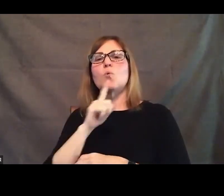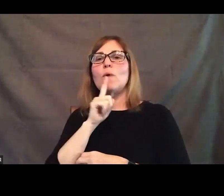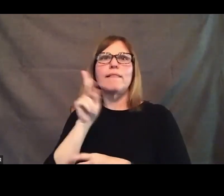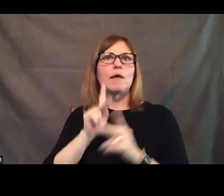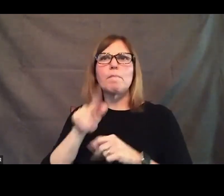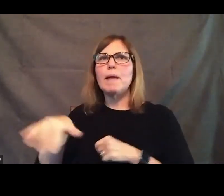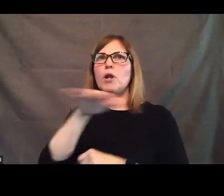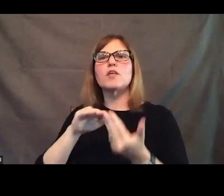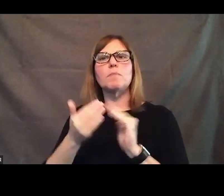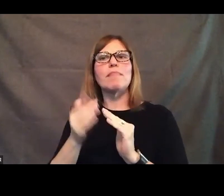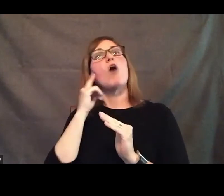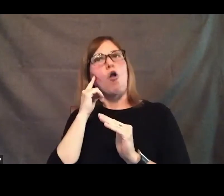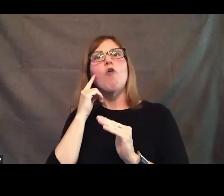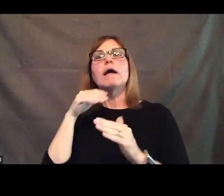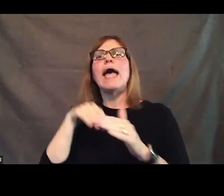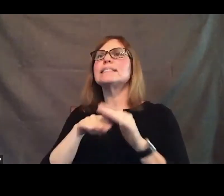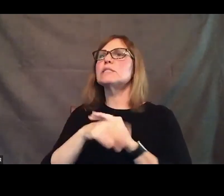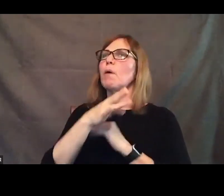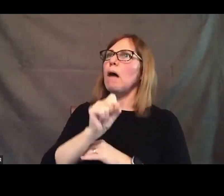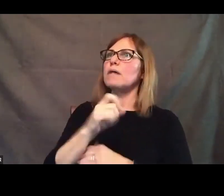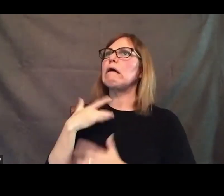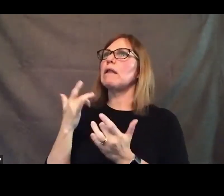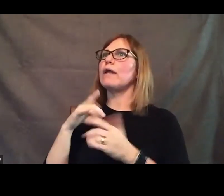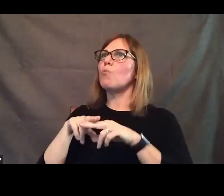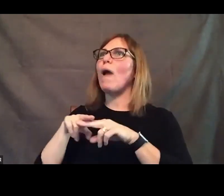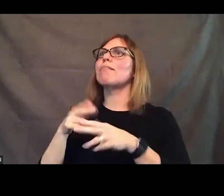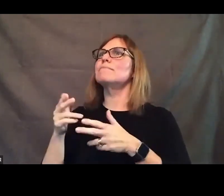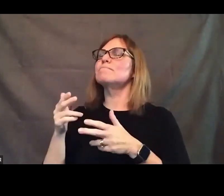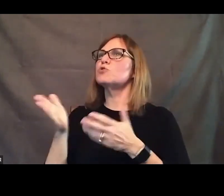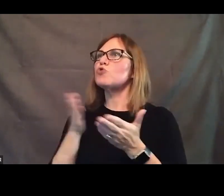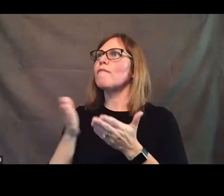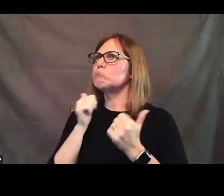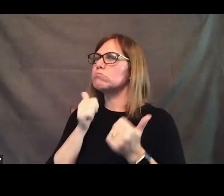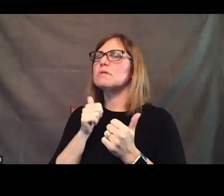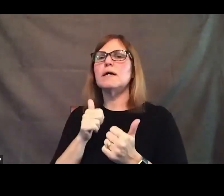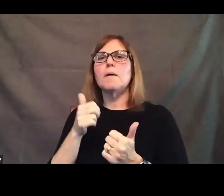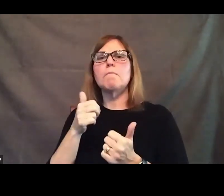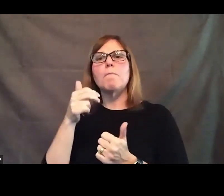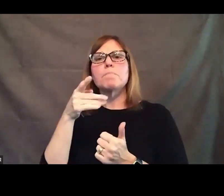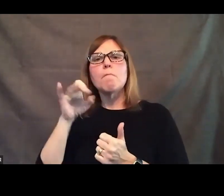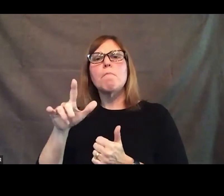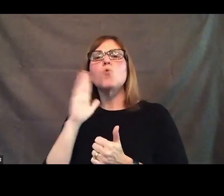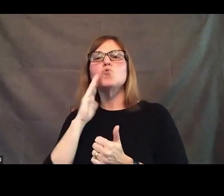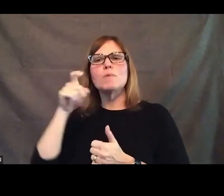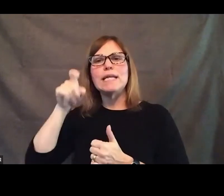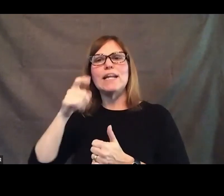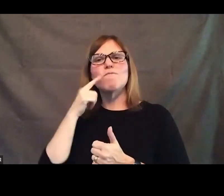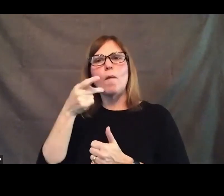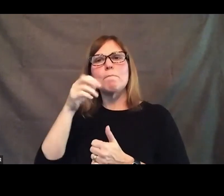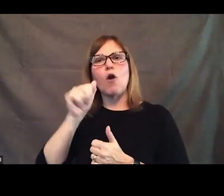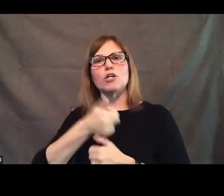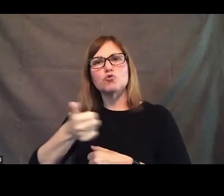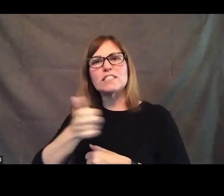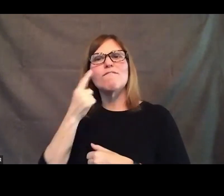in having accessible buses and light rail service. Paul argued there was need for a paratransit for people with disabilities who